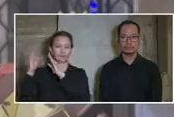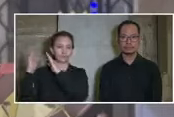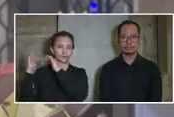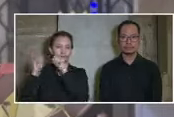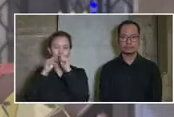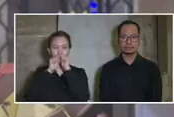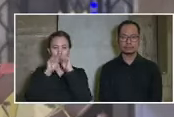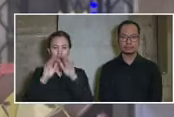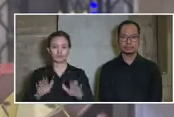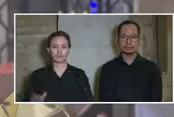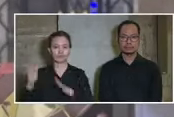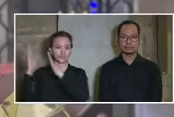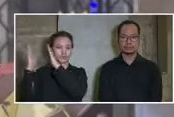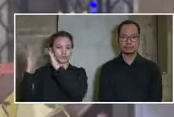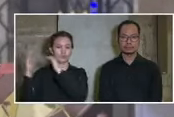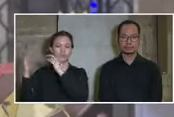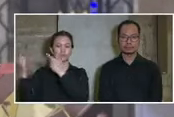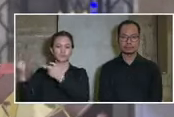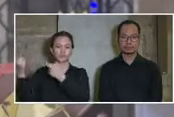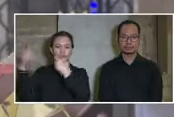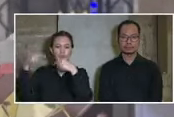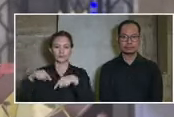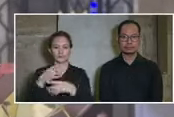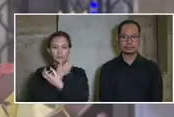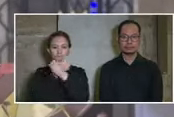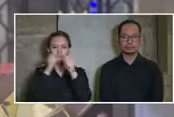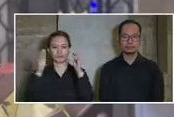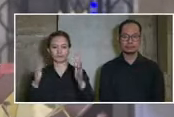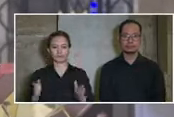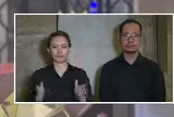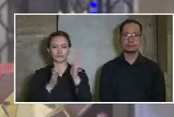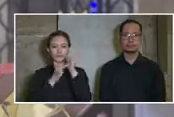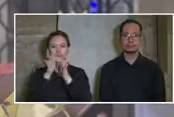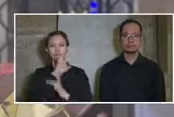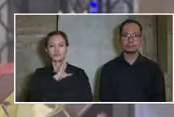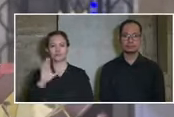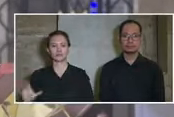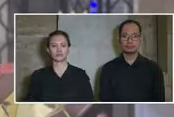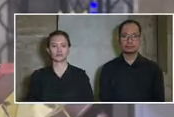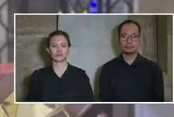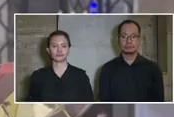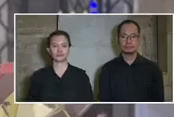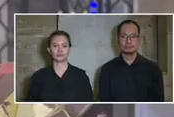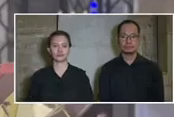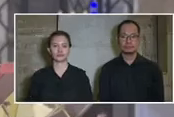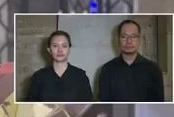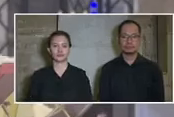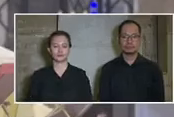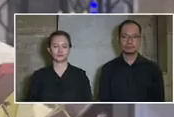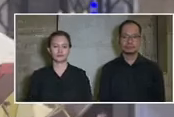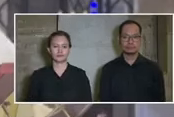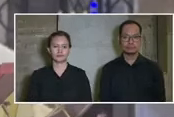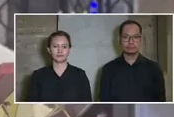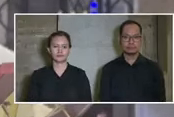the blessed hope and the coming of our Savior, Jesus Christ.